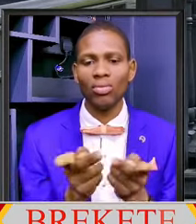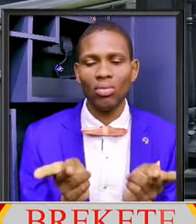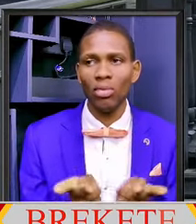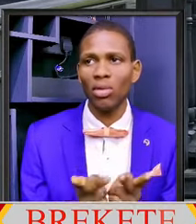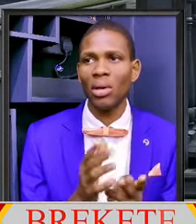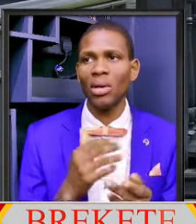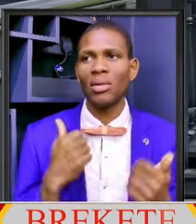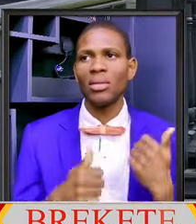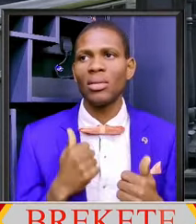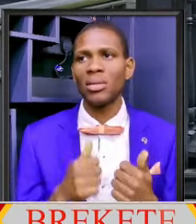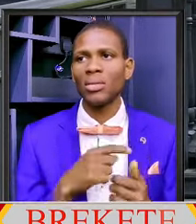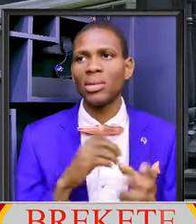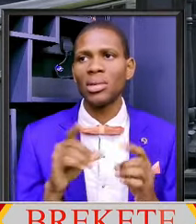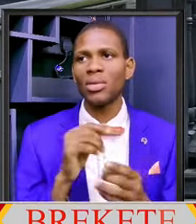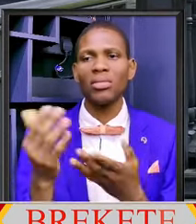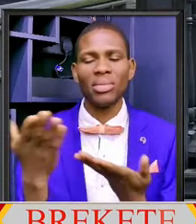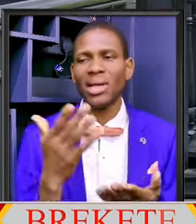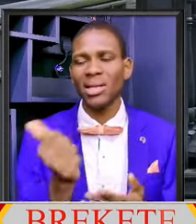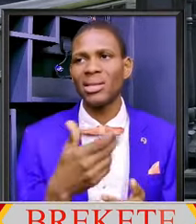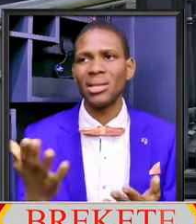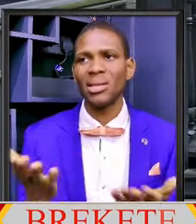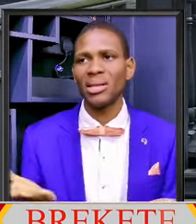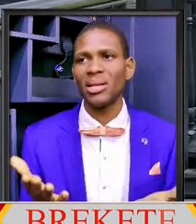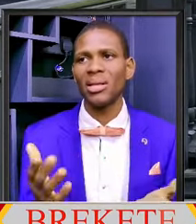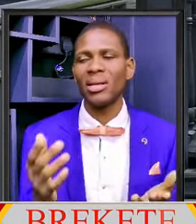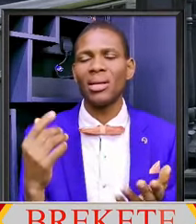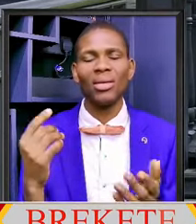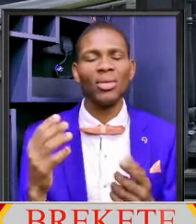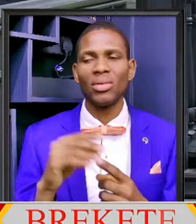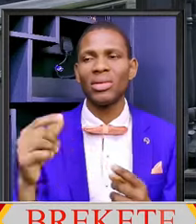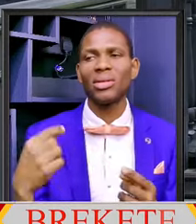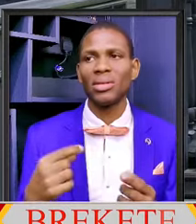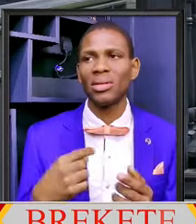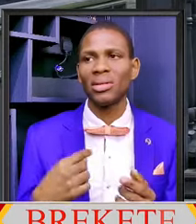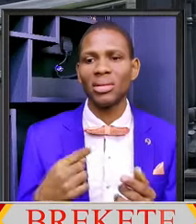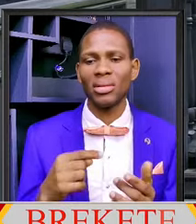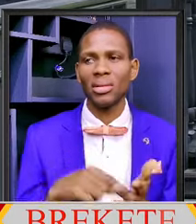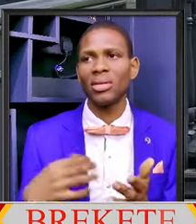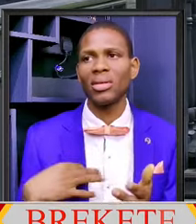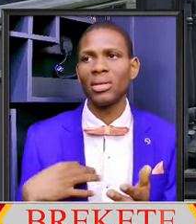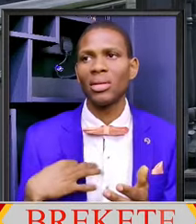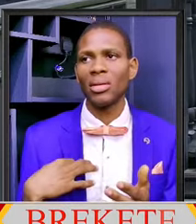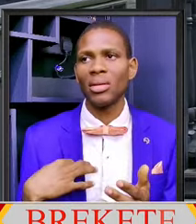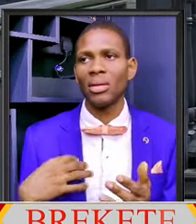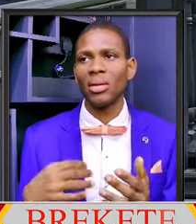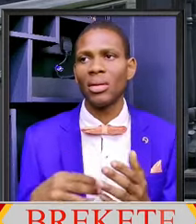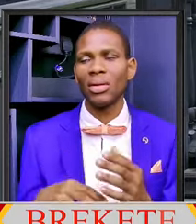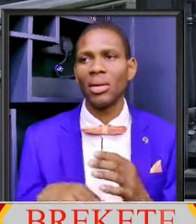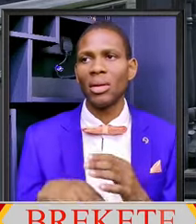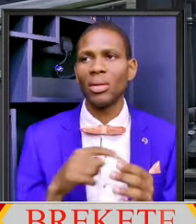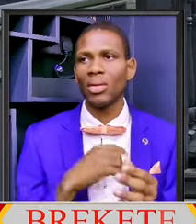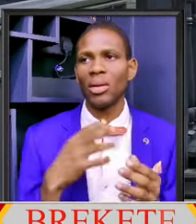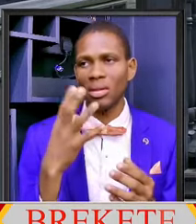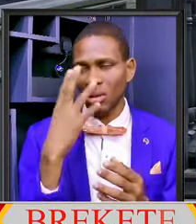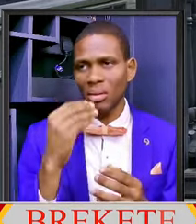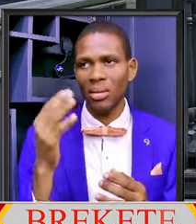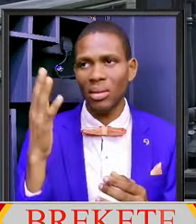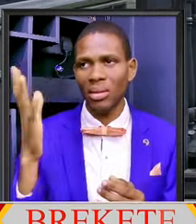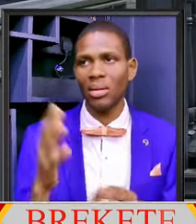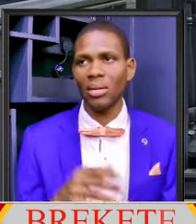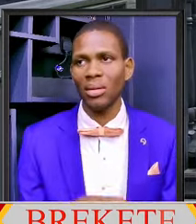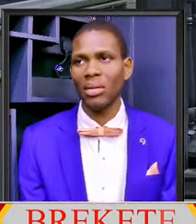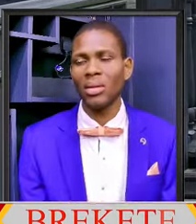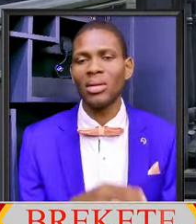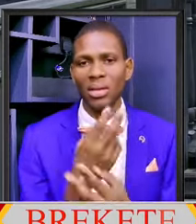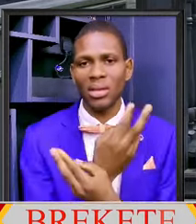the mat. We didn't carry anything. Come, except this man. Okay. Where we are the manage now? Now here. Okay, Mama. Did